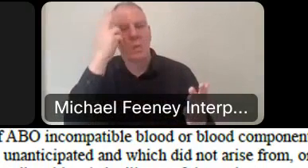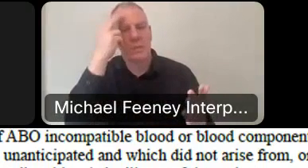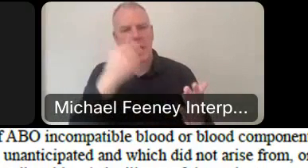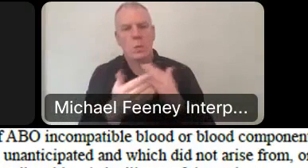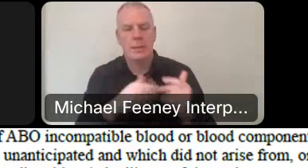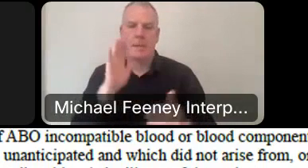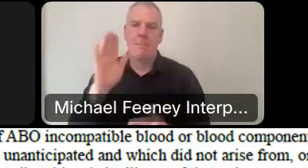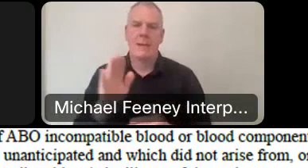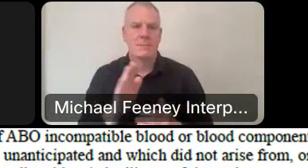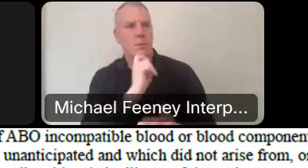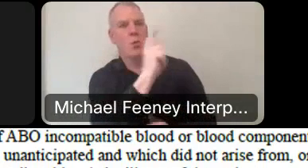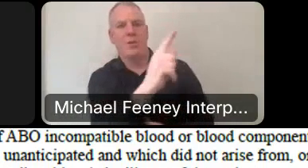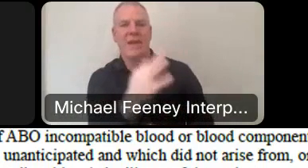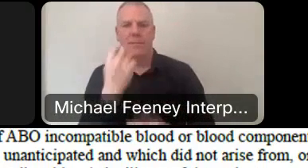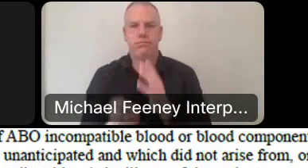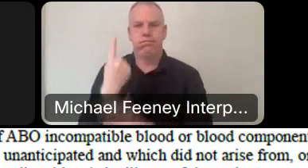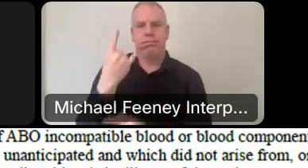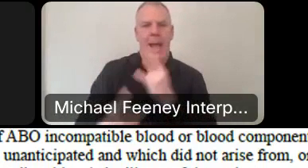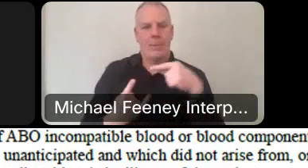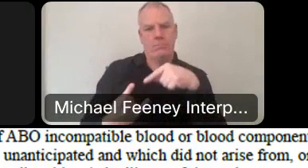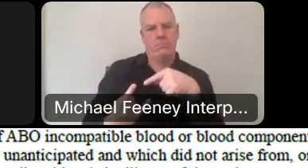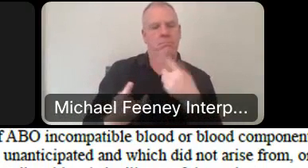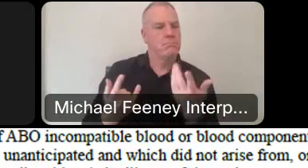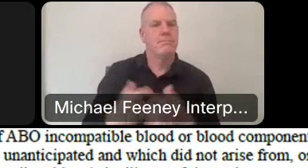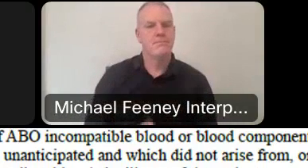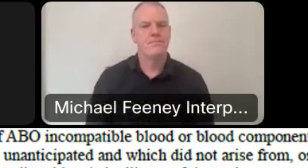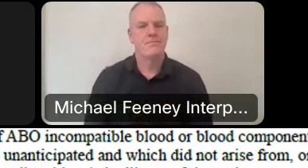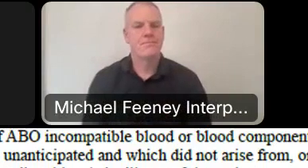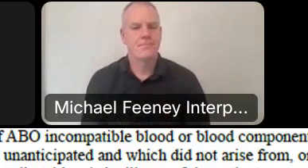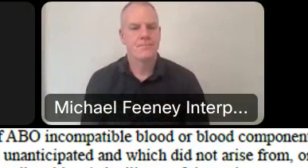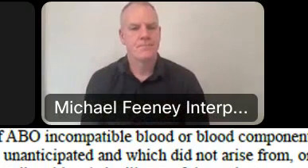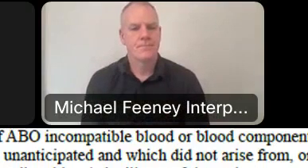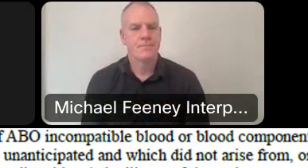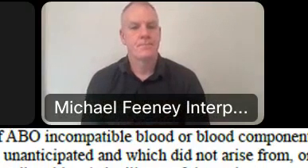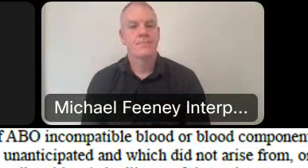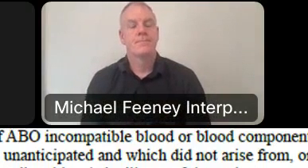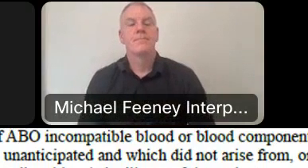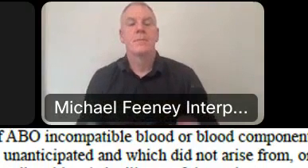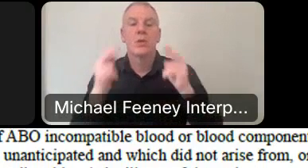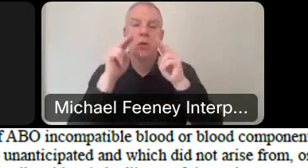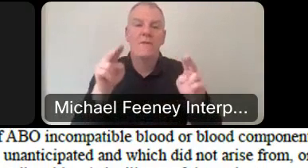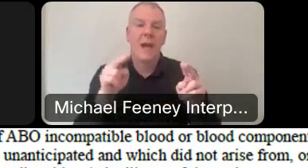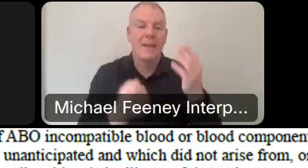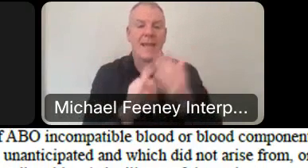the notifiable incident is. You'll see notifiable incidents 1.1 to